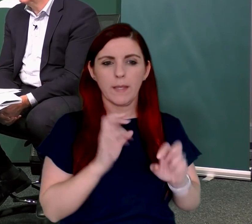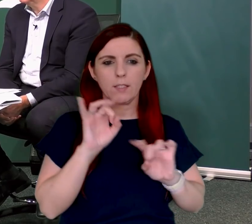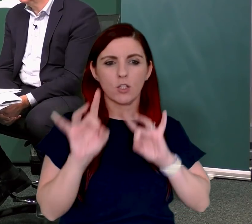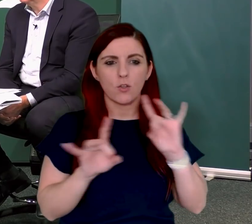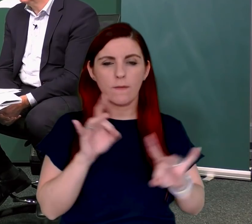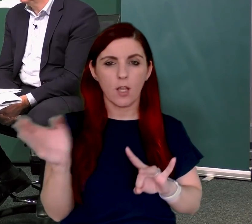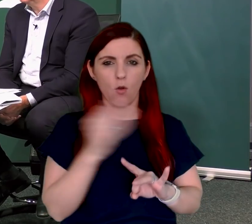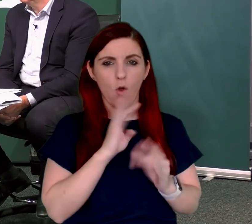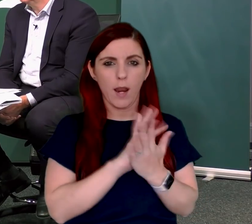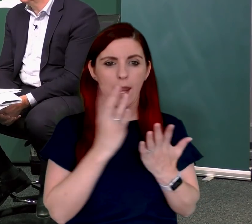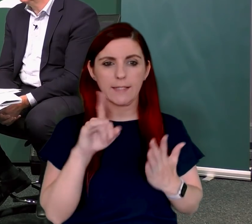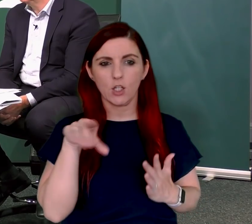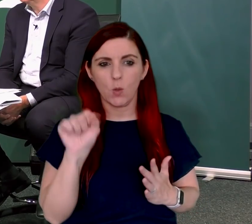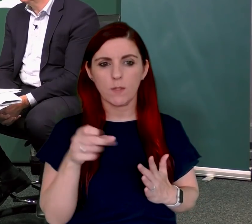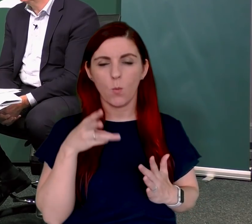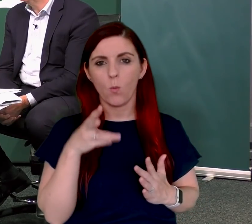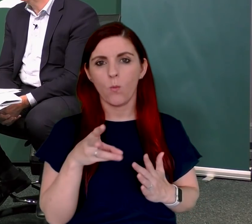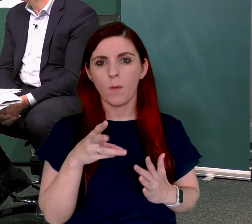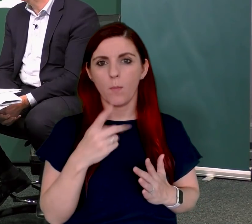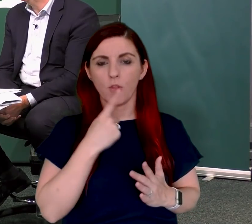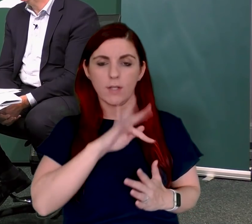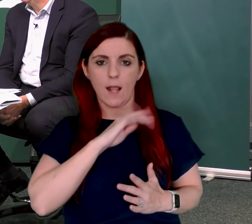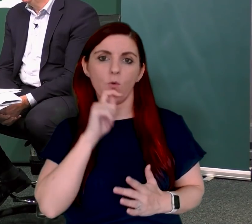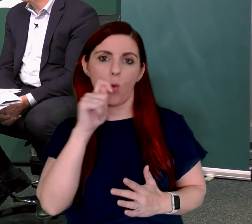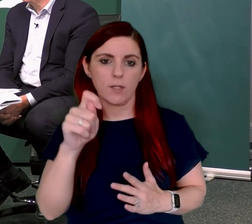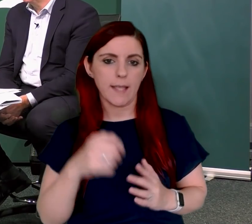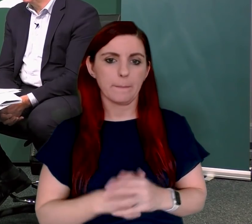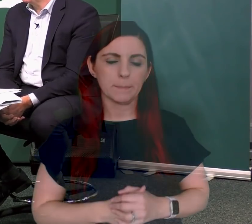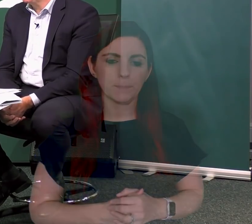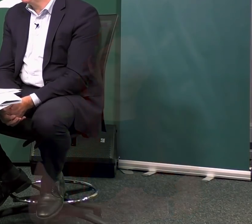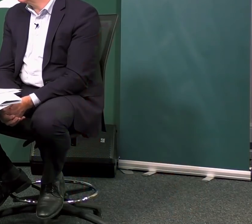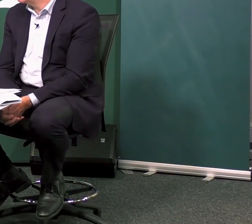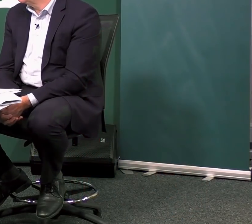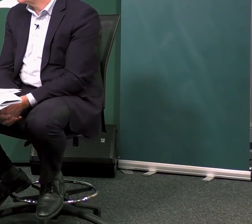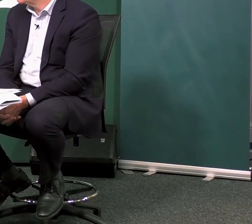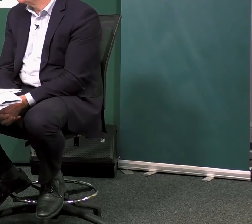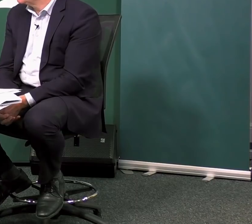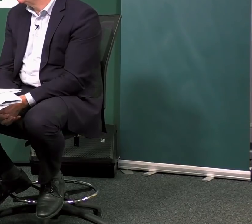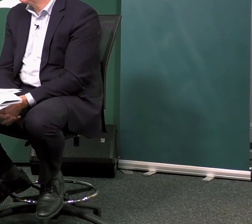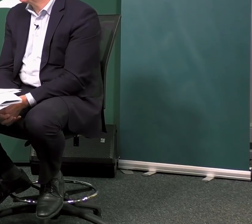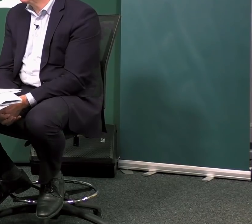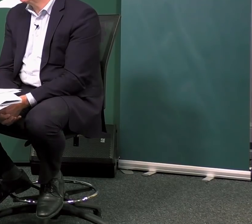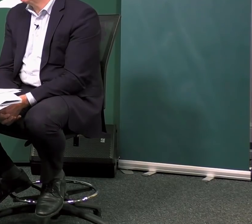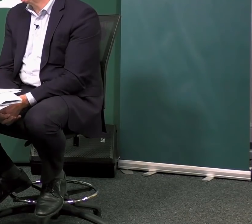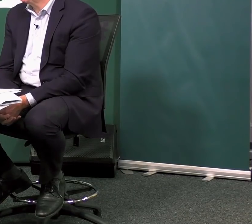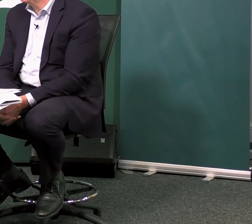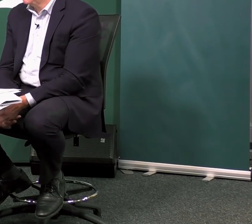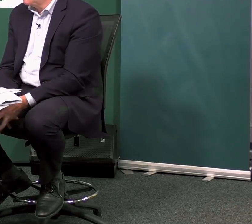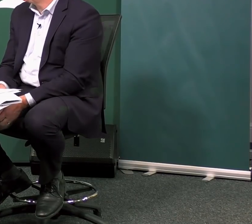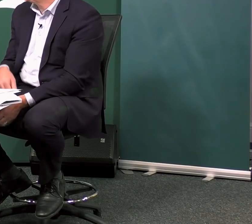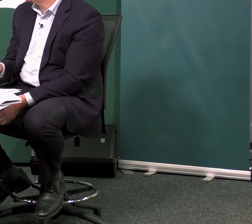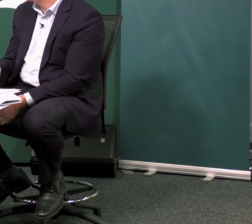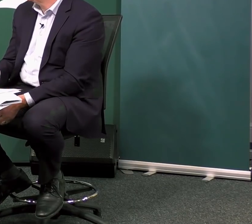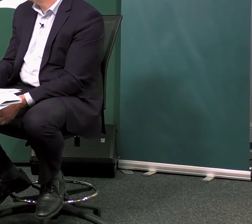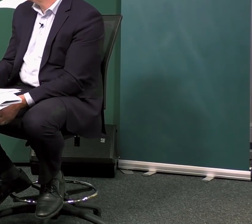19 units of self-reporting against those questions. Just in the early days, Paul. Low as 30% at one stage in terms of uptake. So.